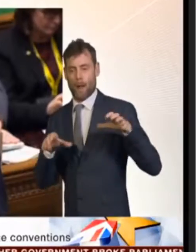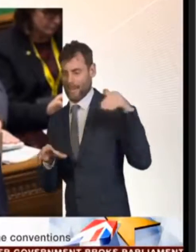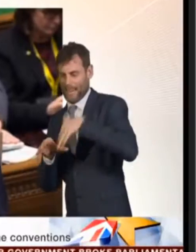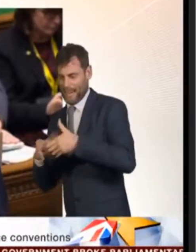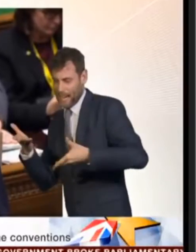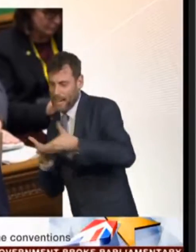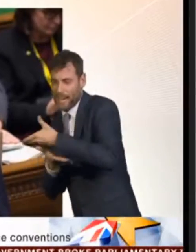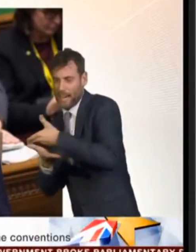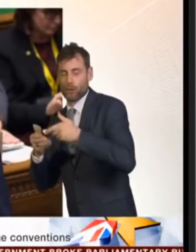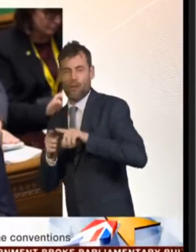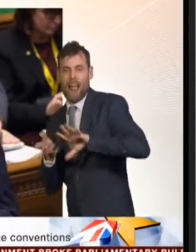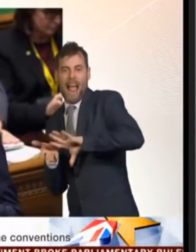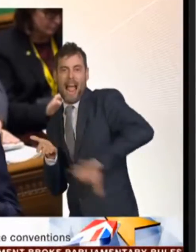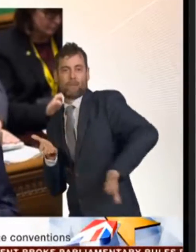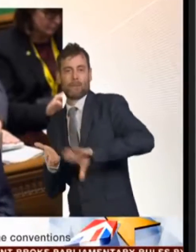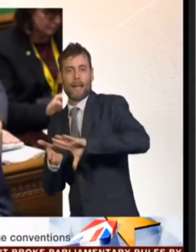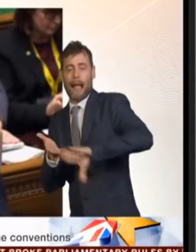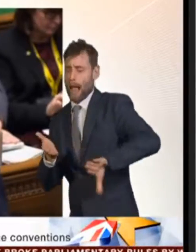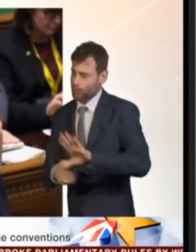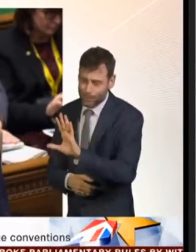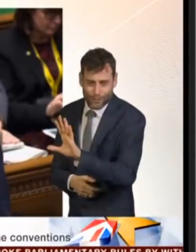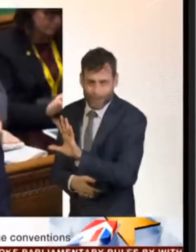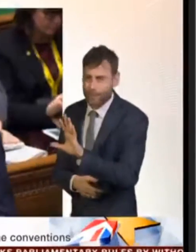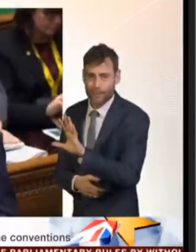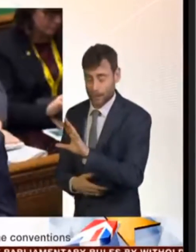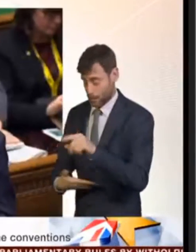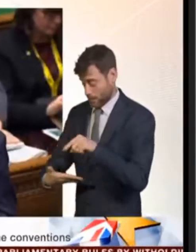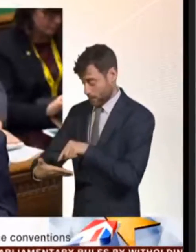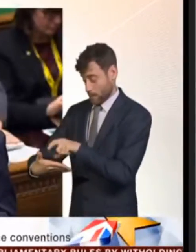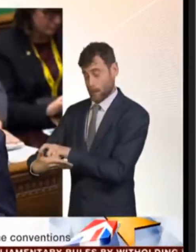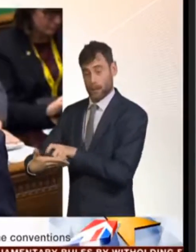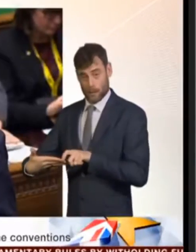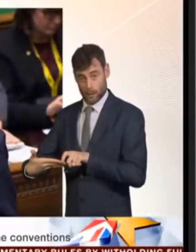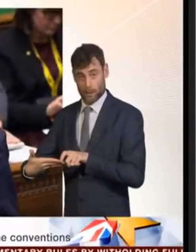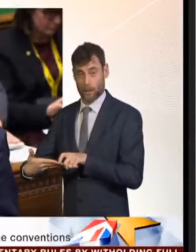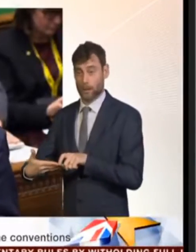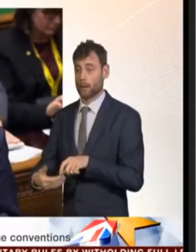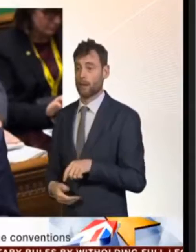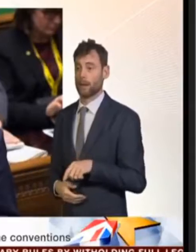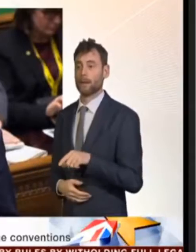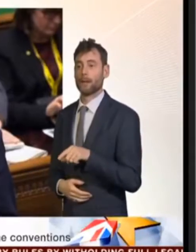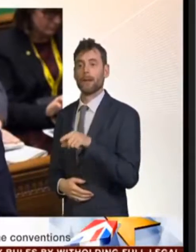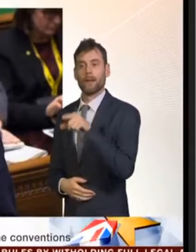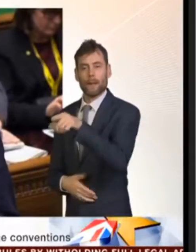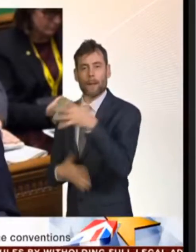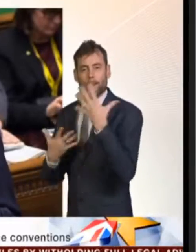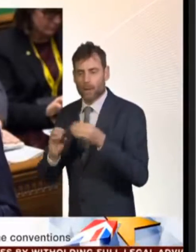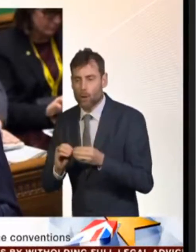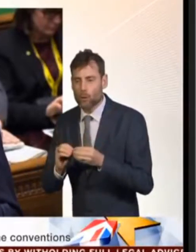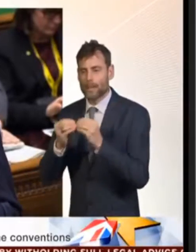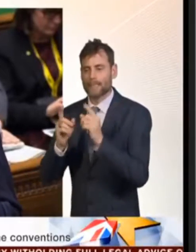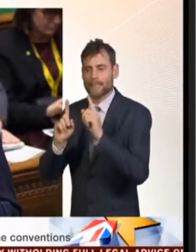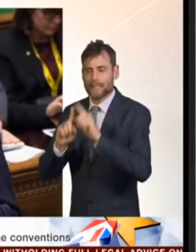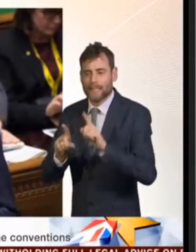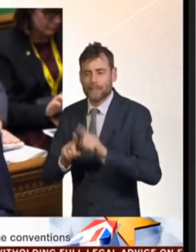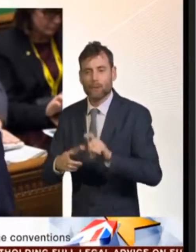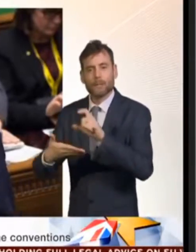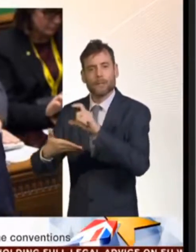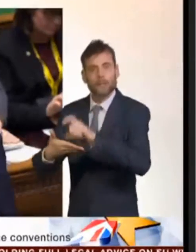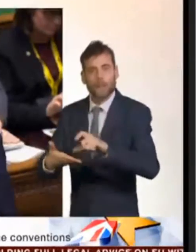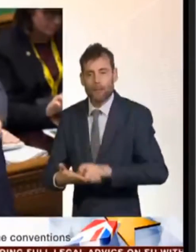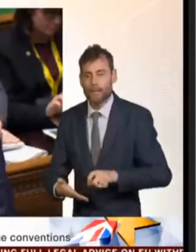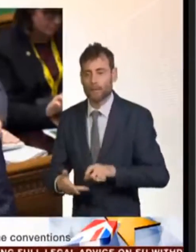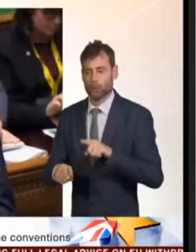Parliament out of its own sovereignty. They went to the Supreme Court to stop us having any say on the triggering of Article 50, and they